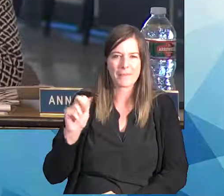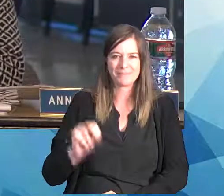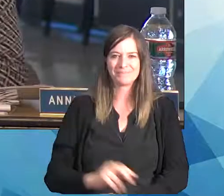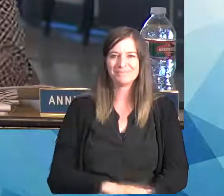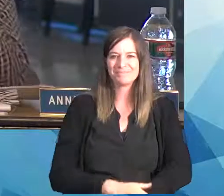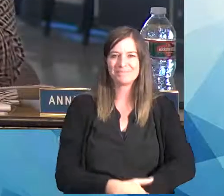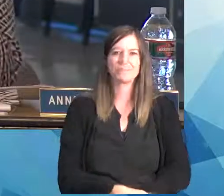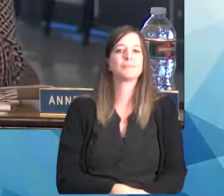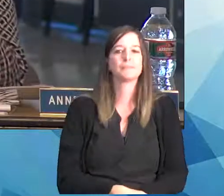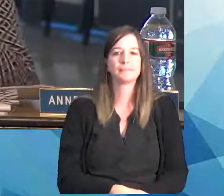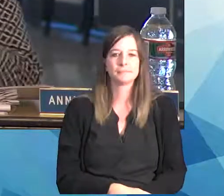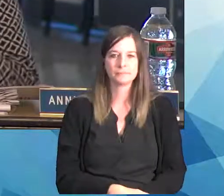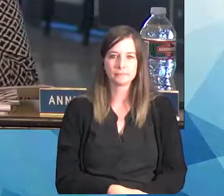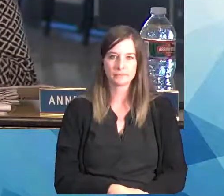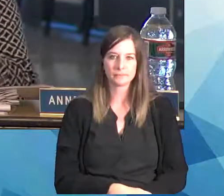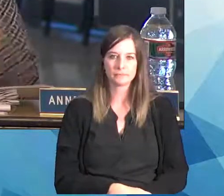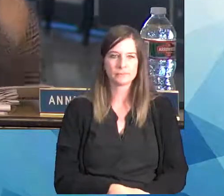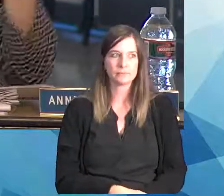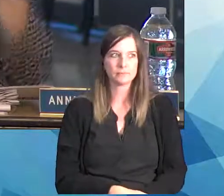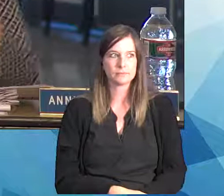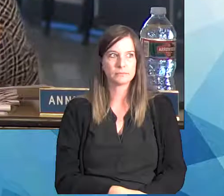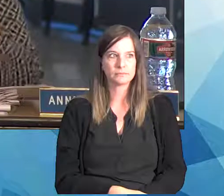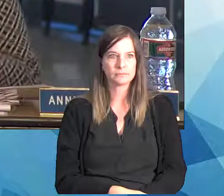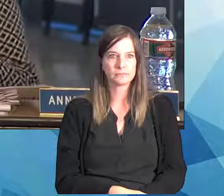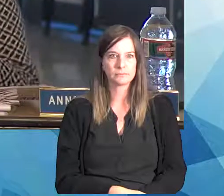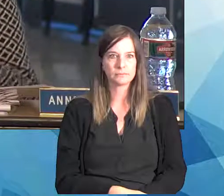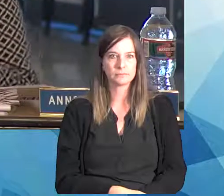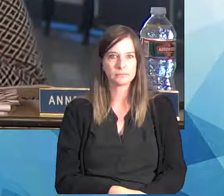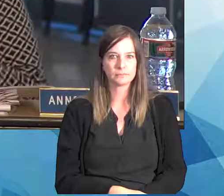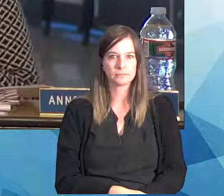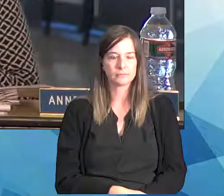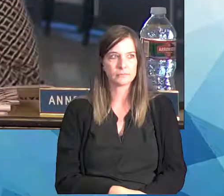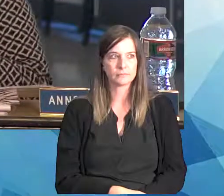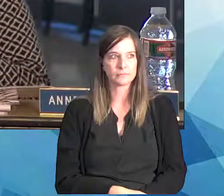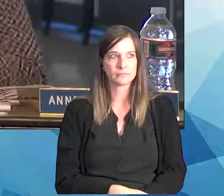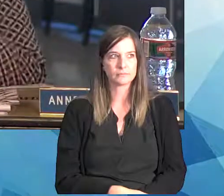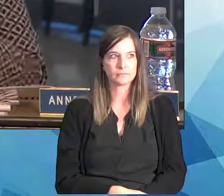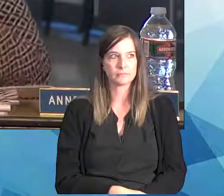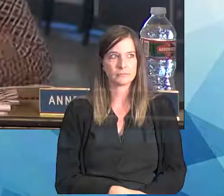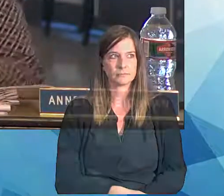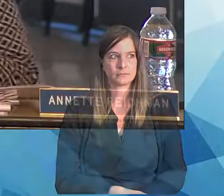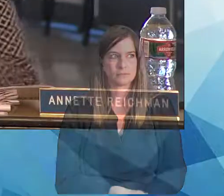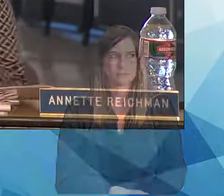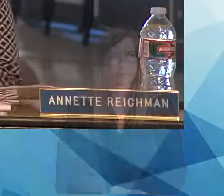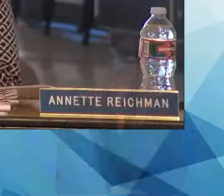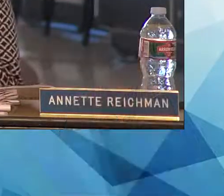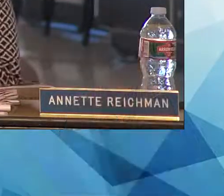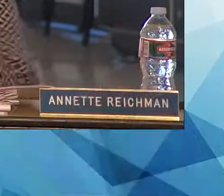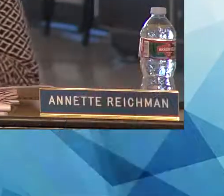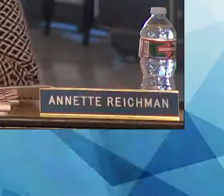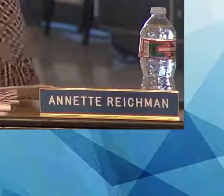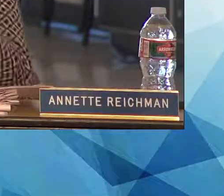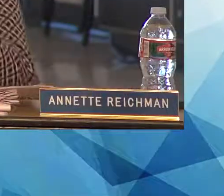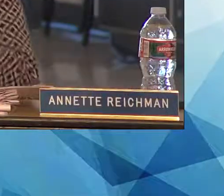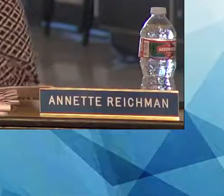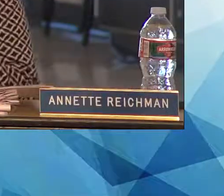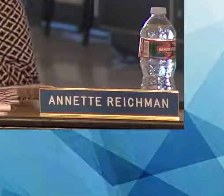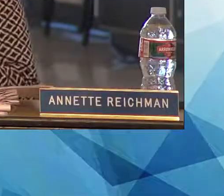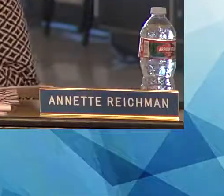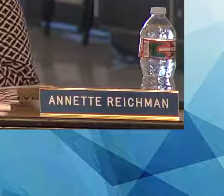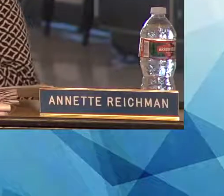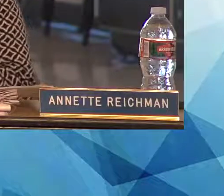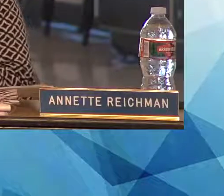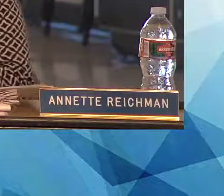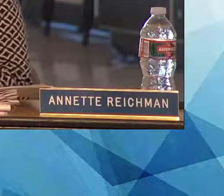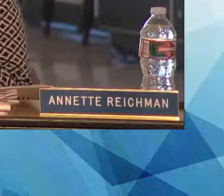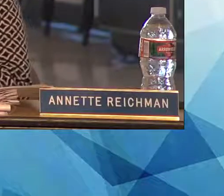Good afternoon, everyone. Welcome to our first in-person meeting since